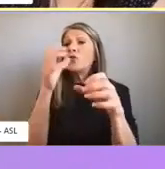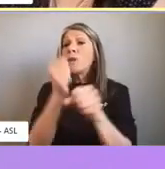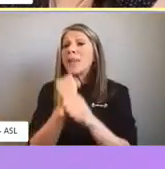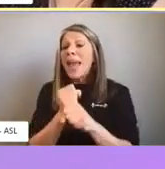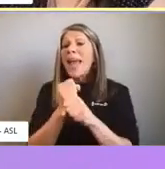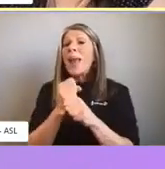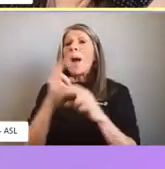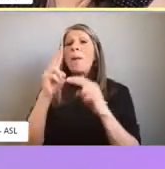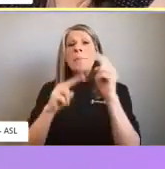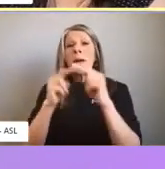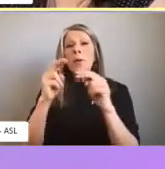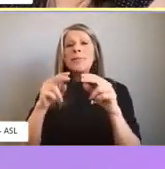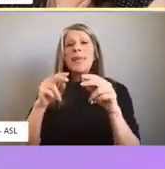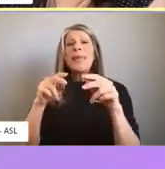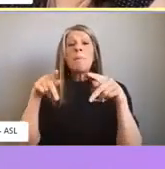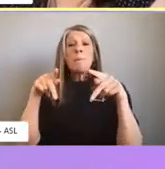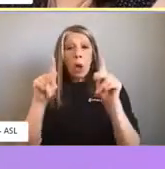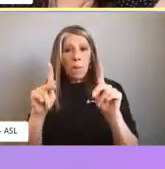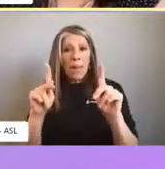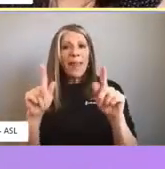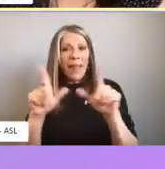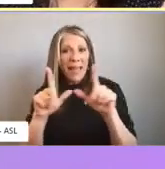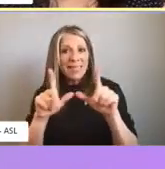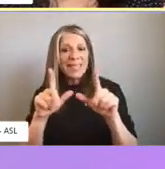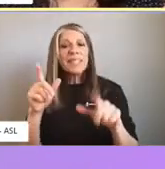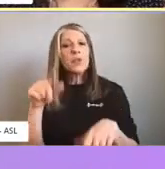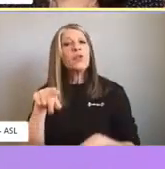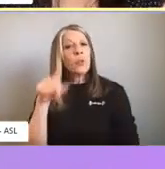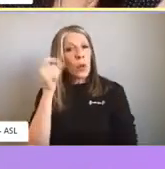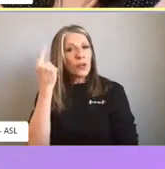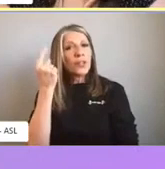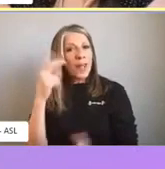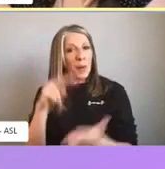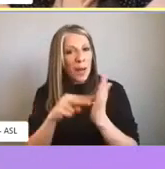permit, I think you probably understand where I'm going with this.